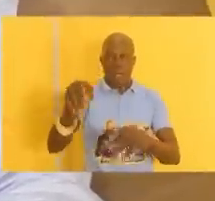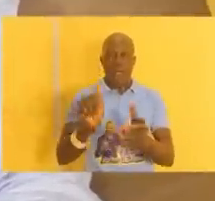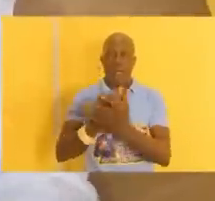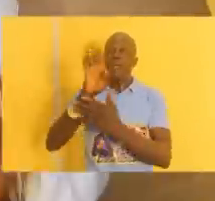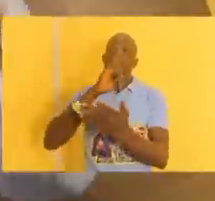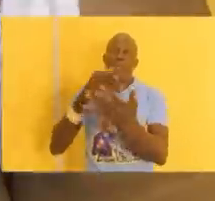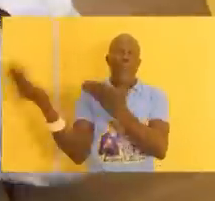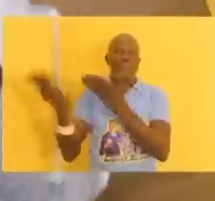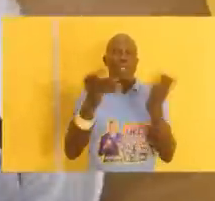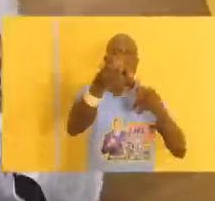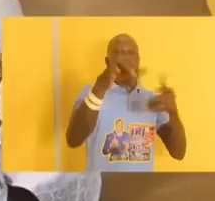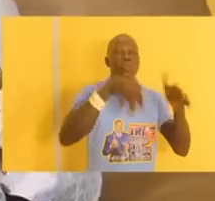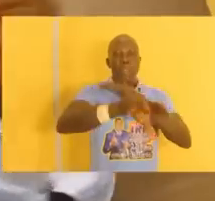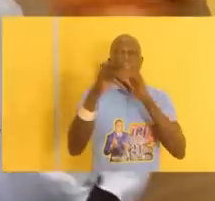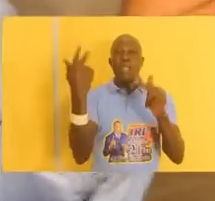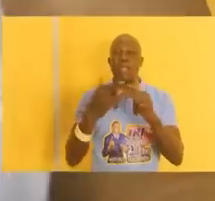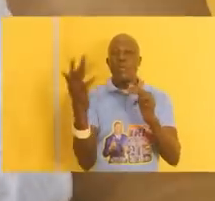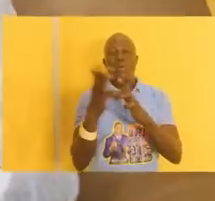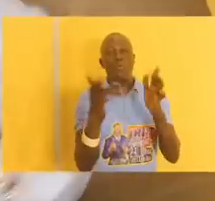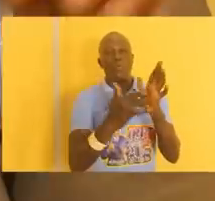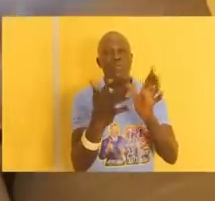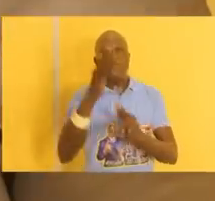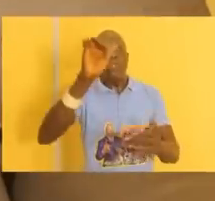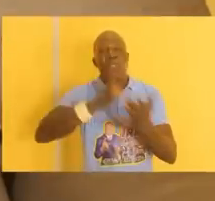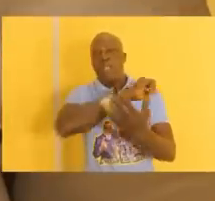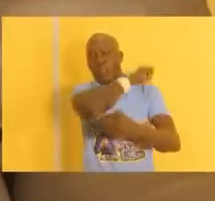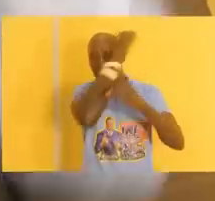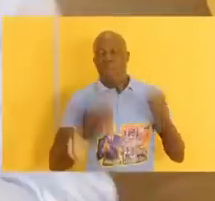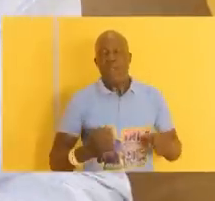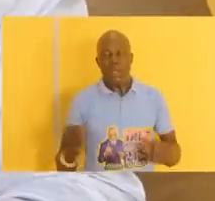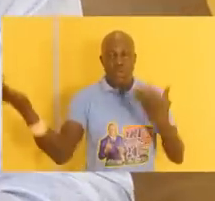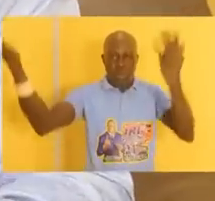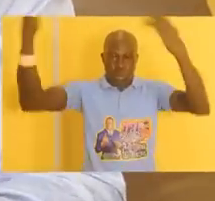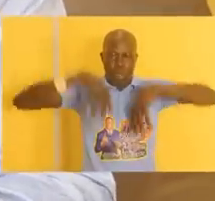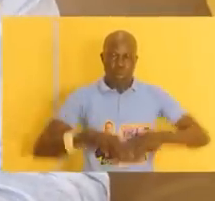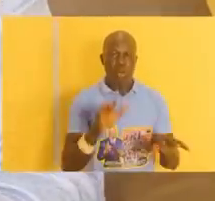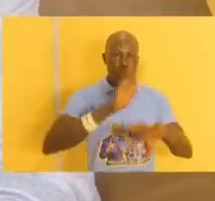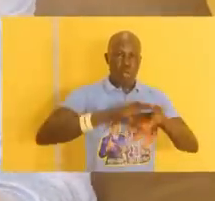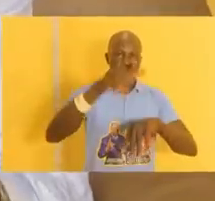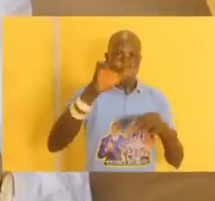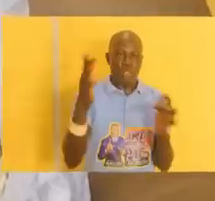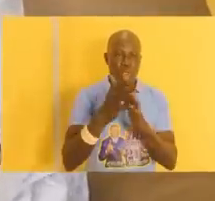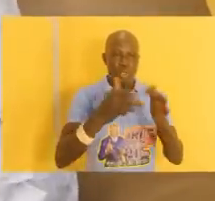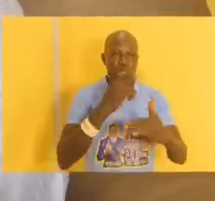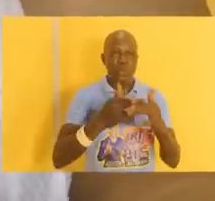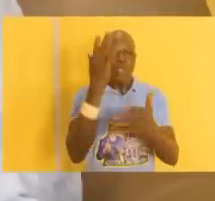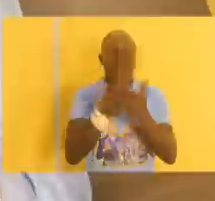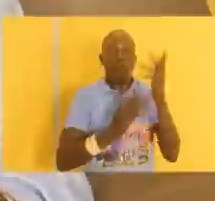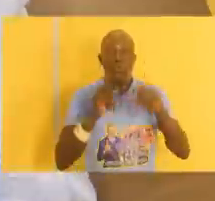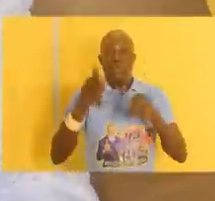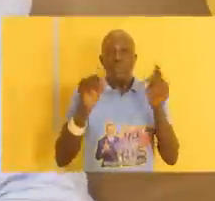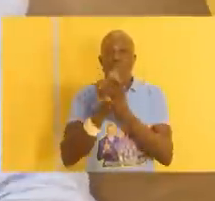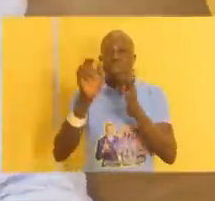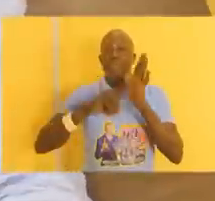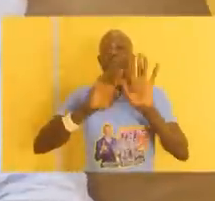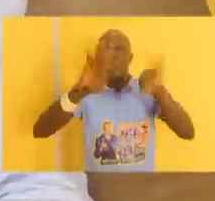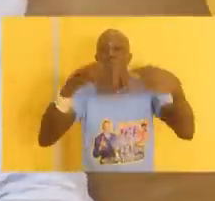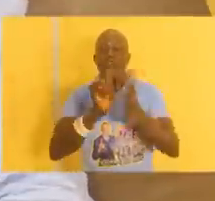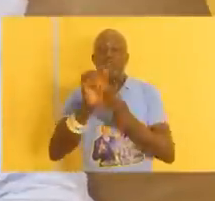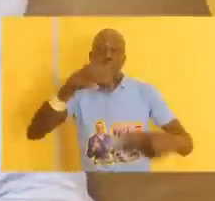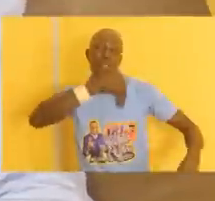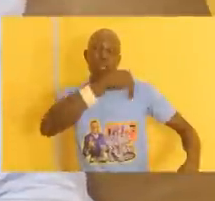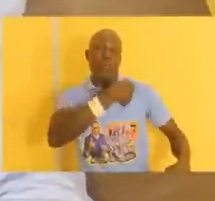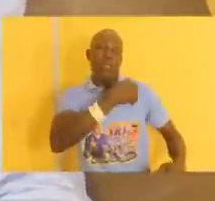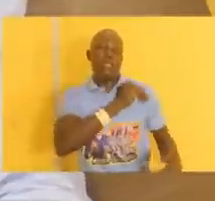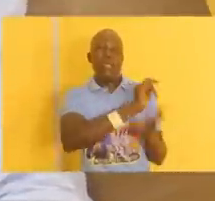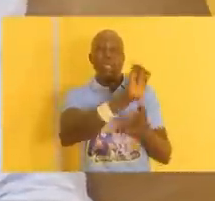o debe. They will direct there. In the name of Jesus. Agbara ma gbe owo loruko Jesus. I will come upon you. I want to come. Lord, there are some people God